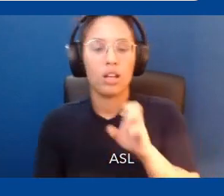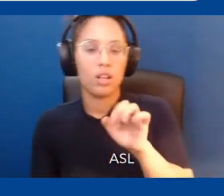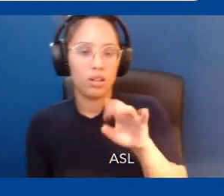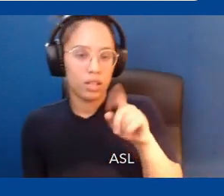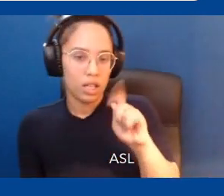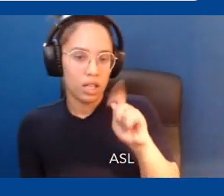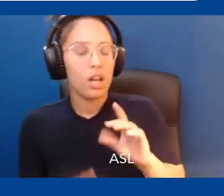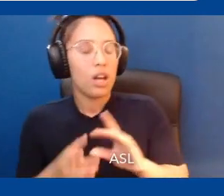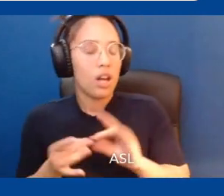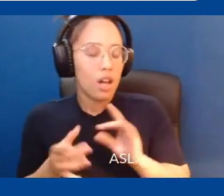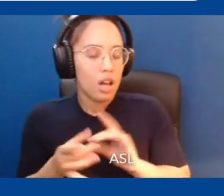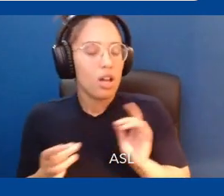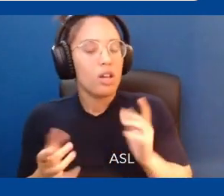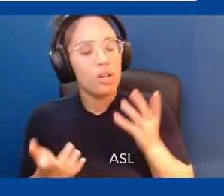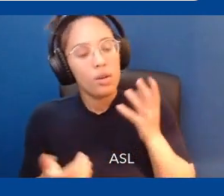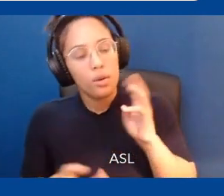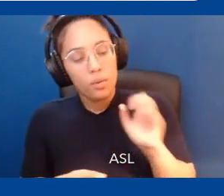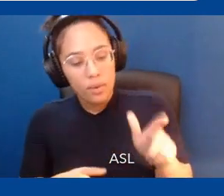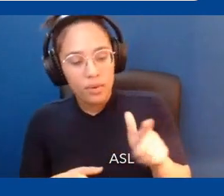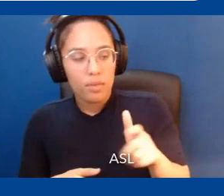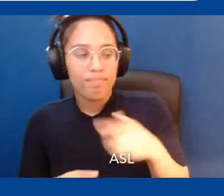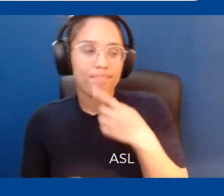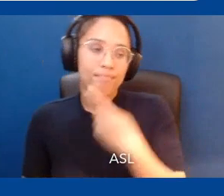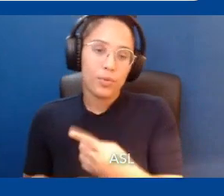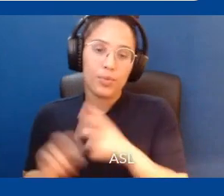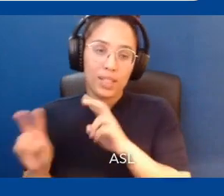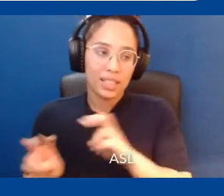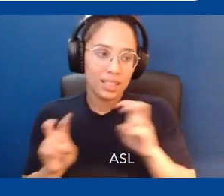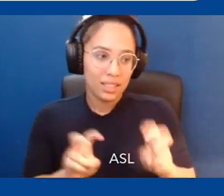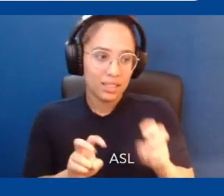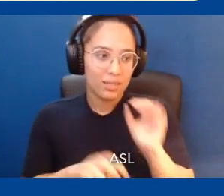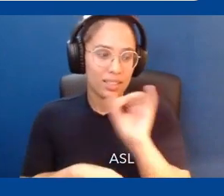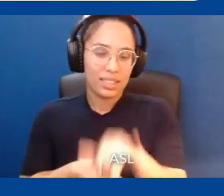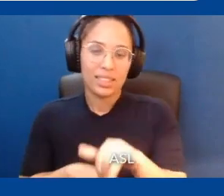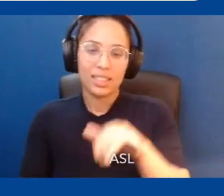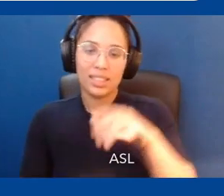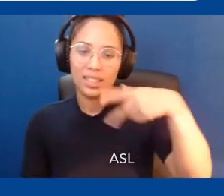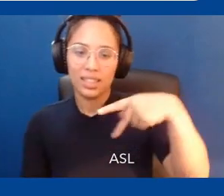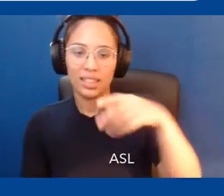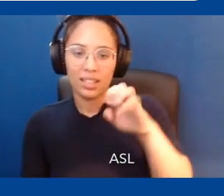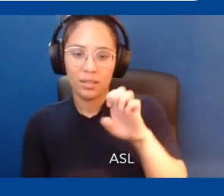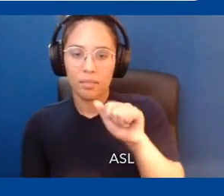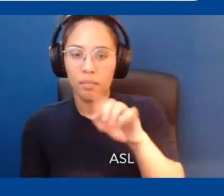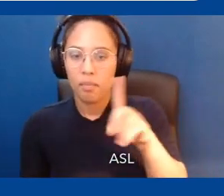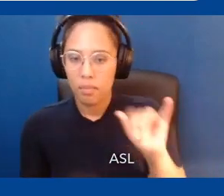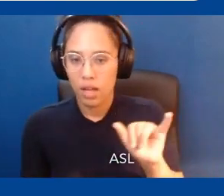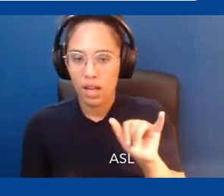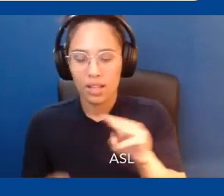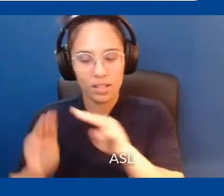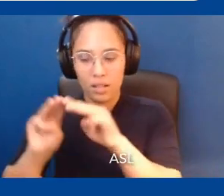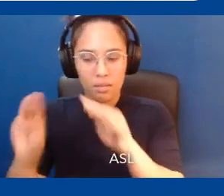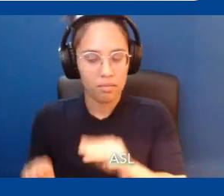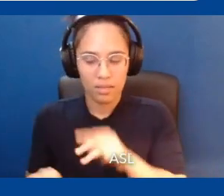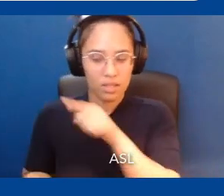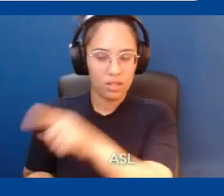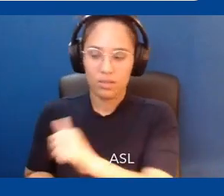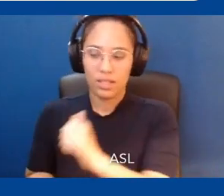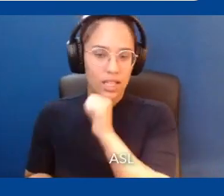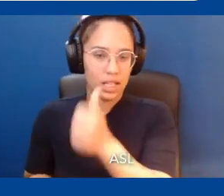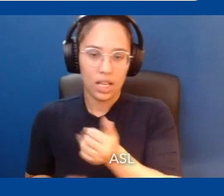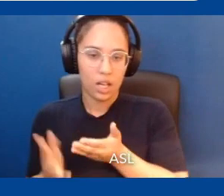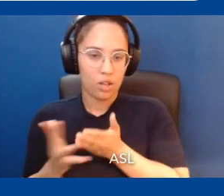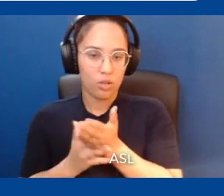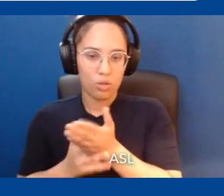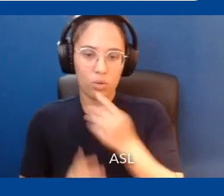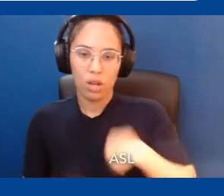us, so they want to deal institution to institution with an institution in West Papua, and I'm